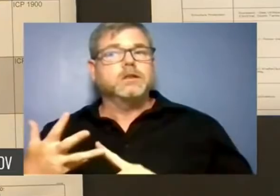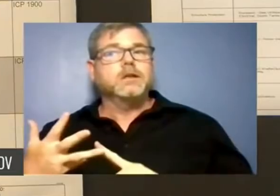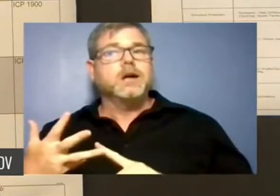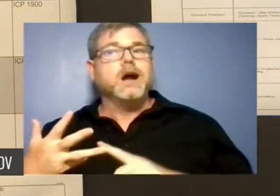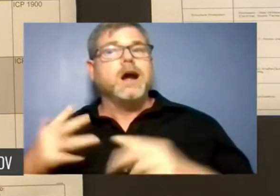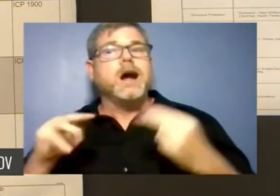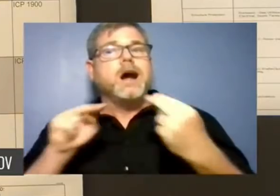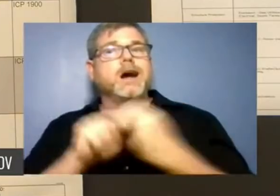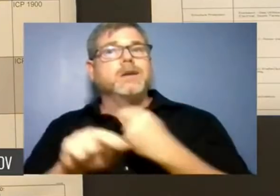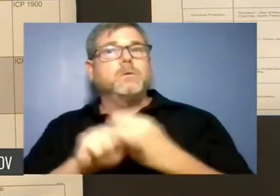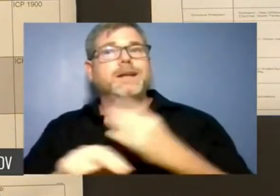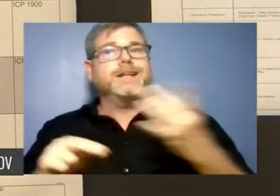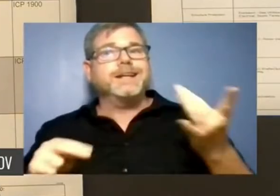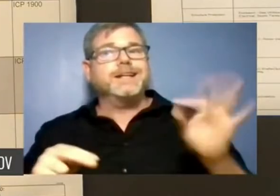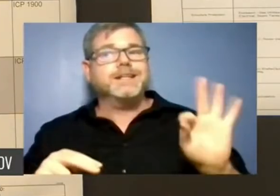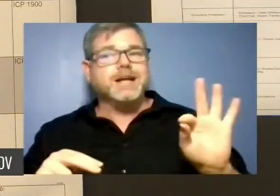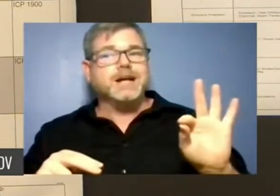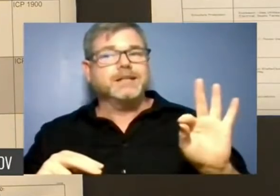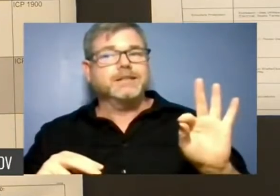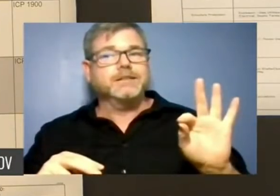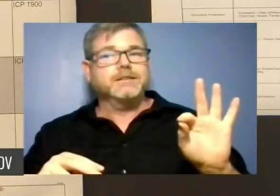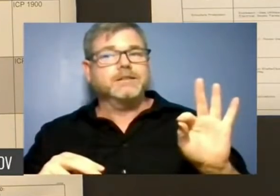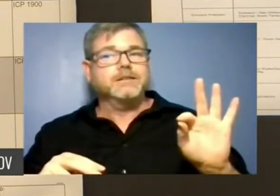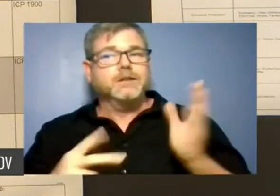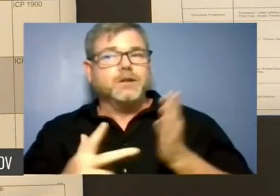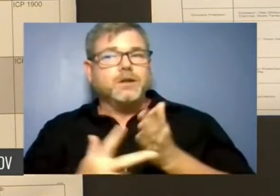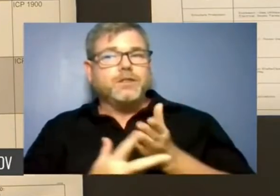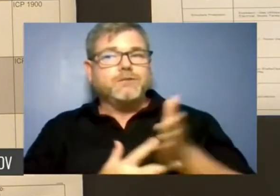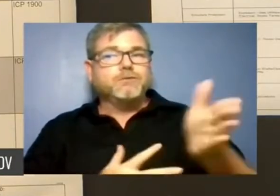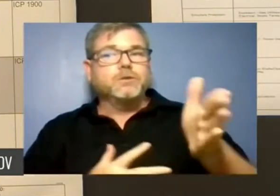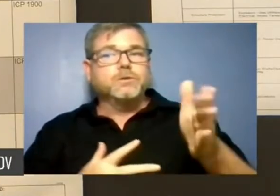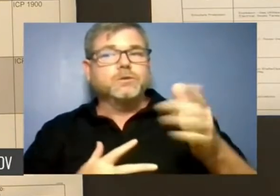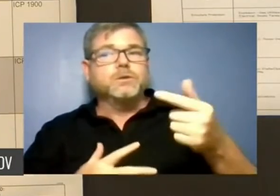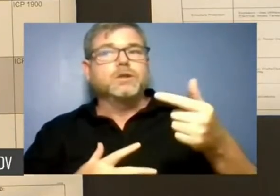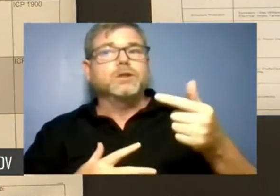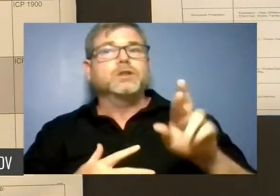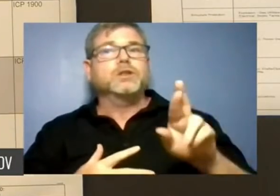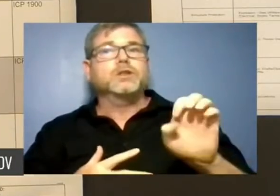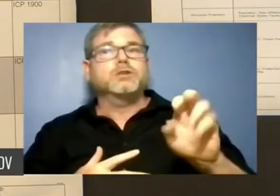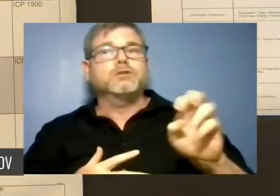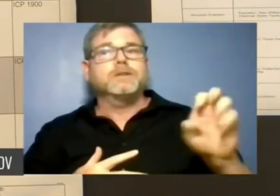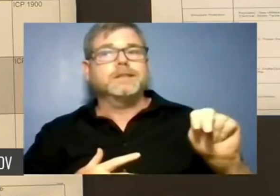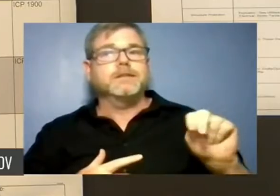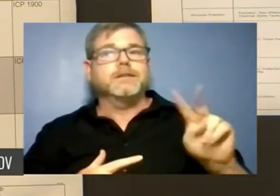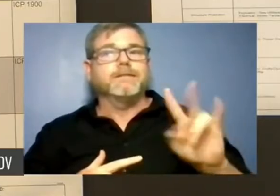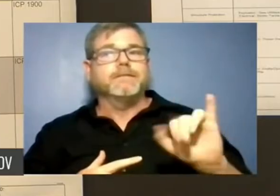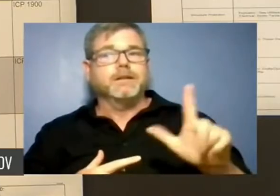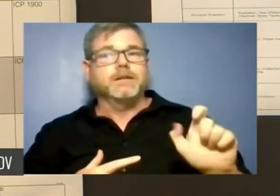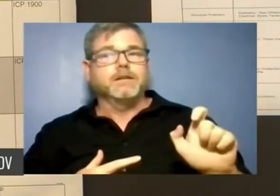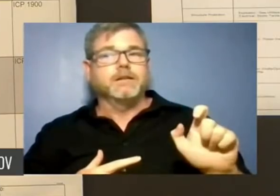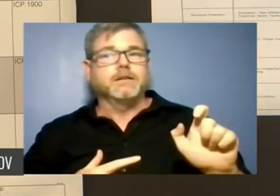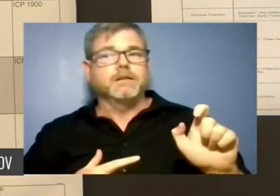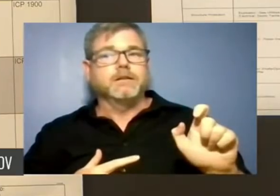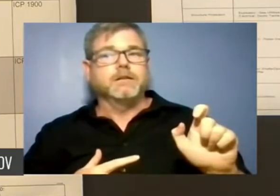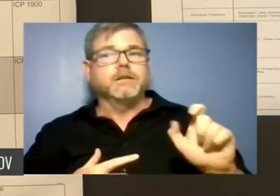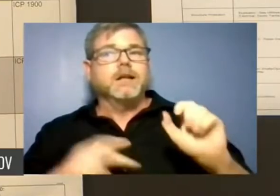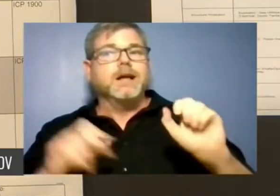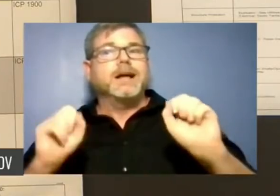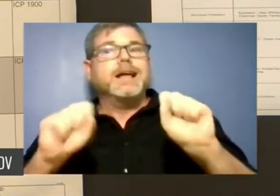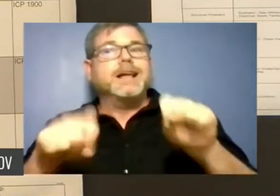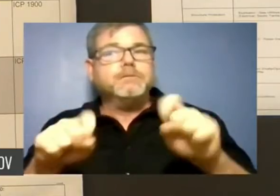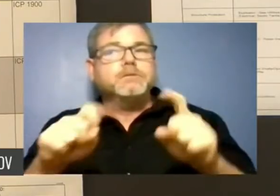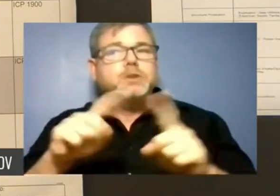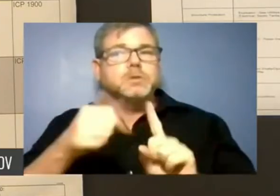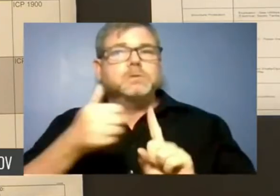at Pioneer Road, so Highway 89 through Greenville to get to Chester. And I want to remind folks, if you're traveling that